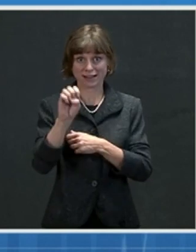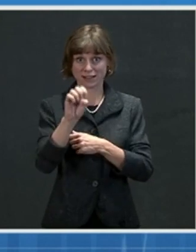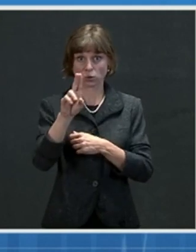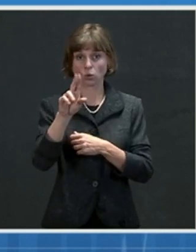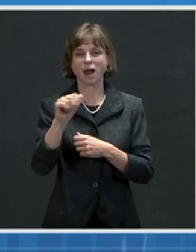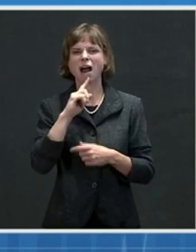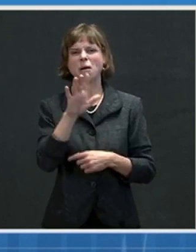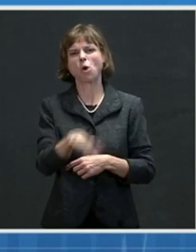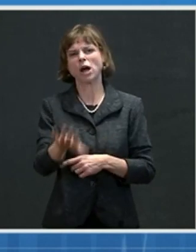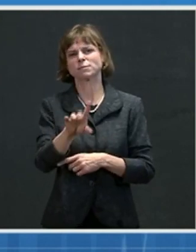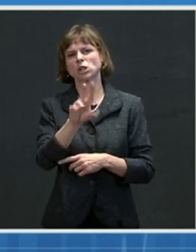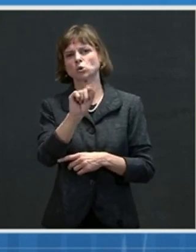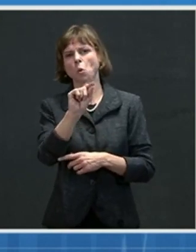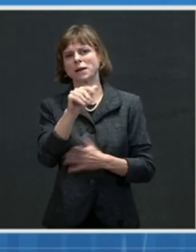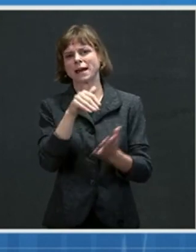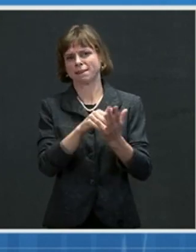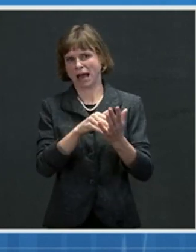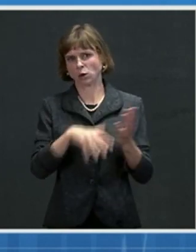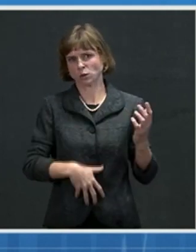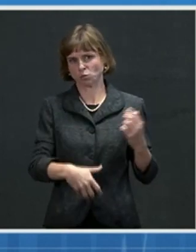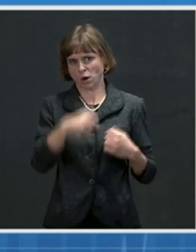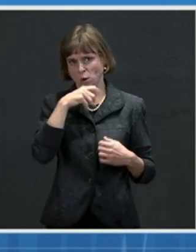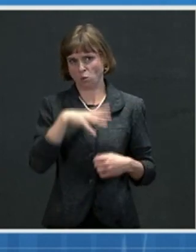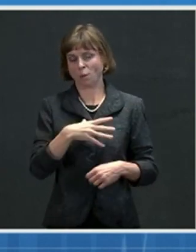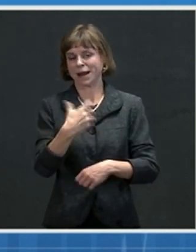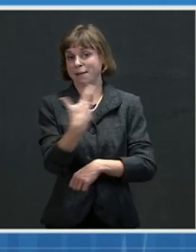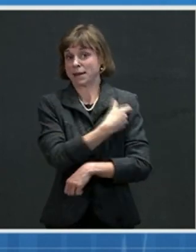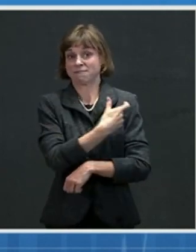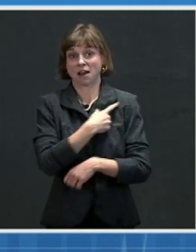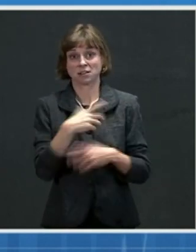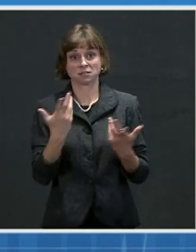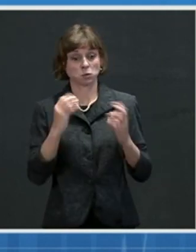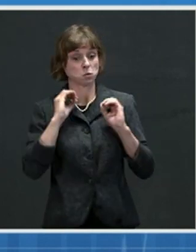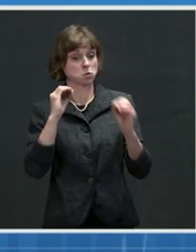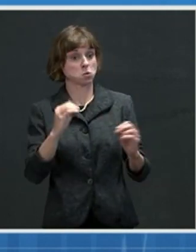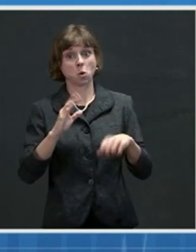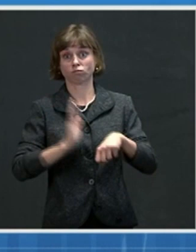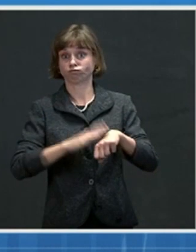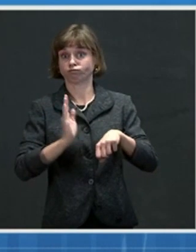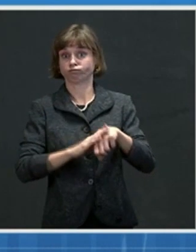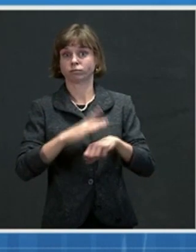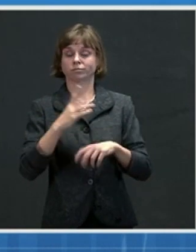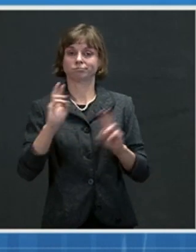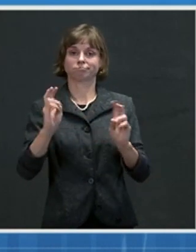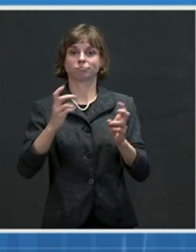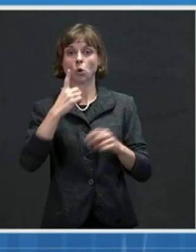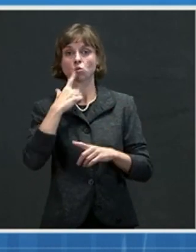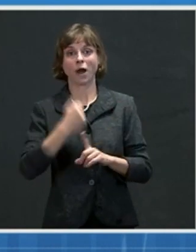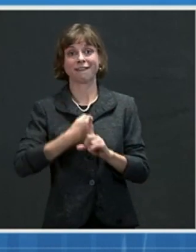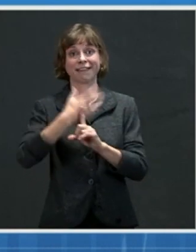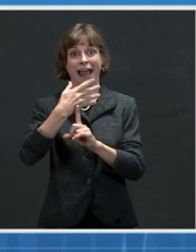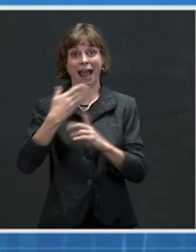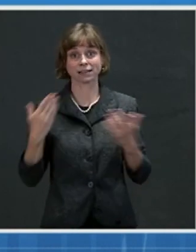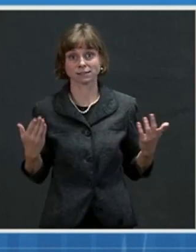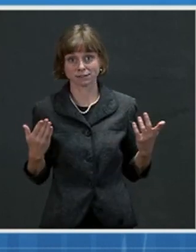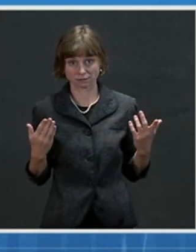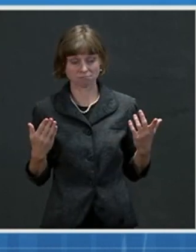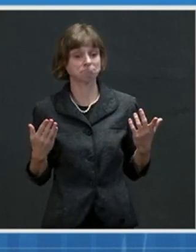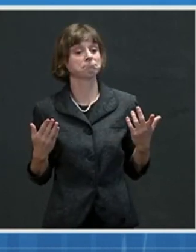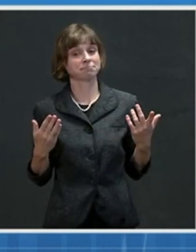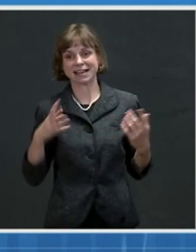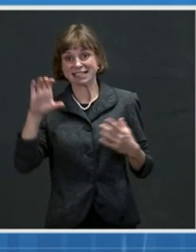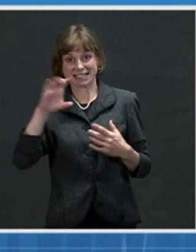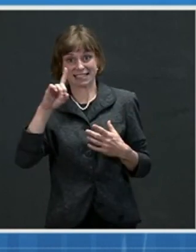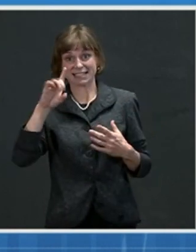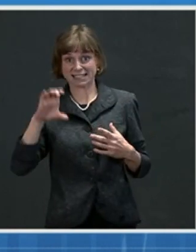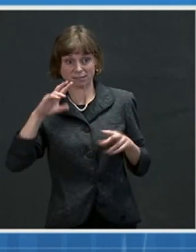20,000 pregnant women have been vaccinated with no red flags, as we say, and this is being monitored by the CDC